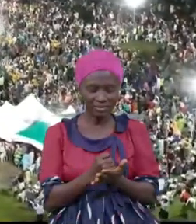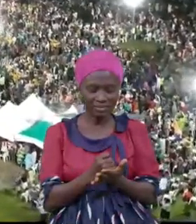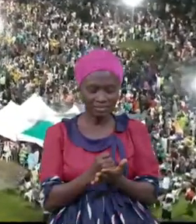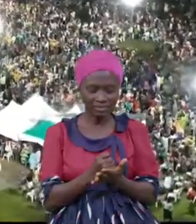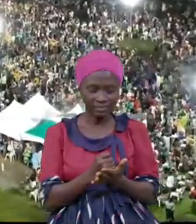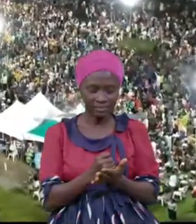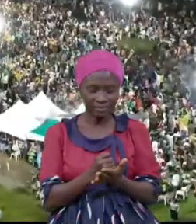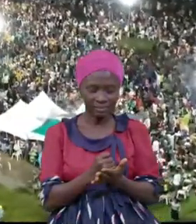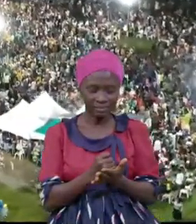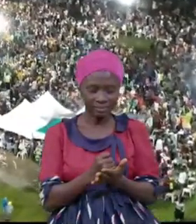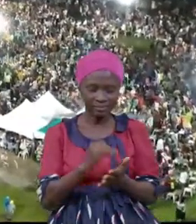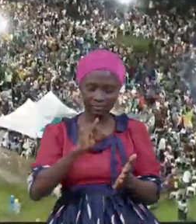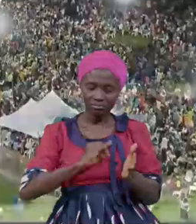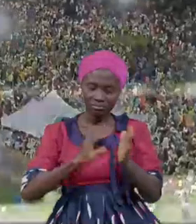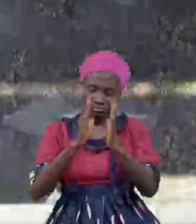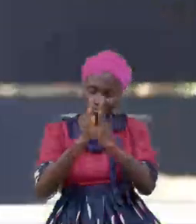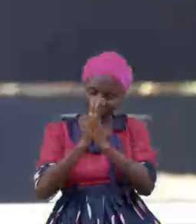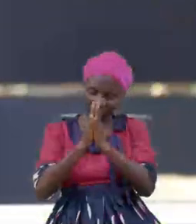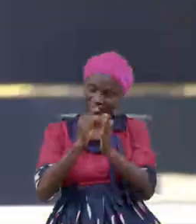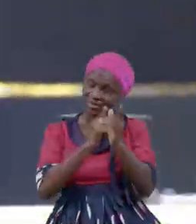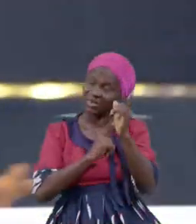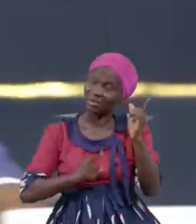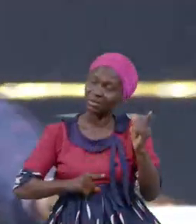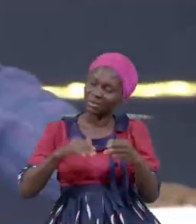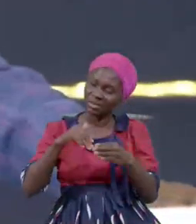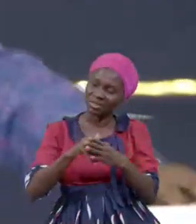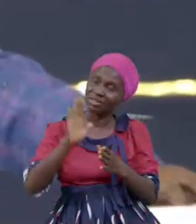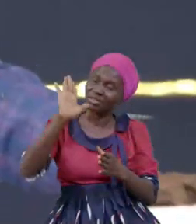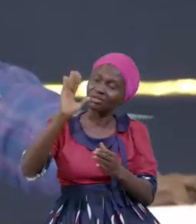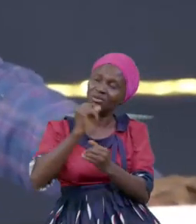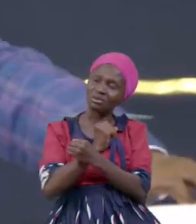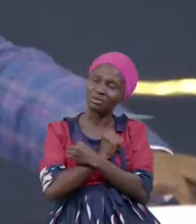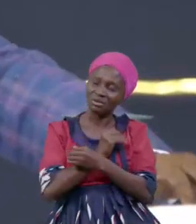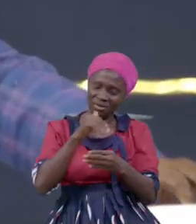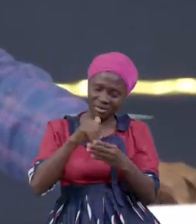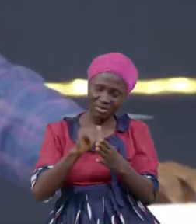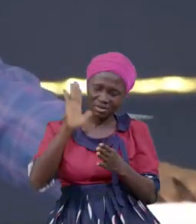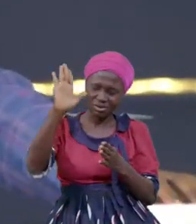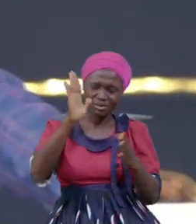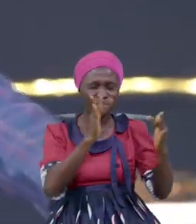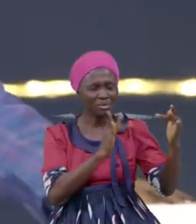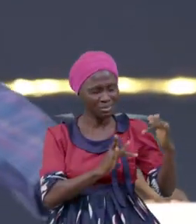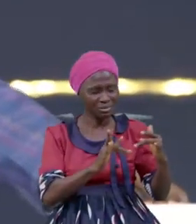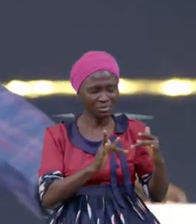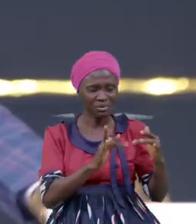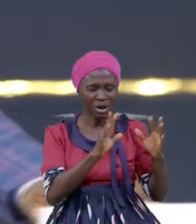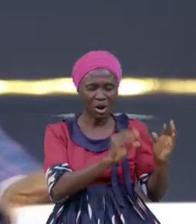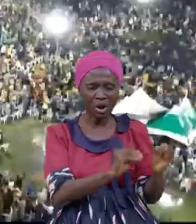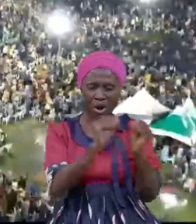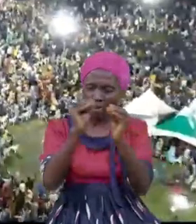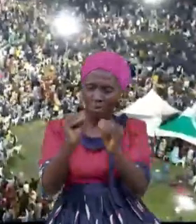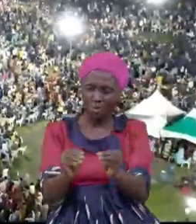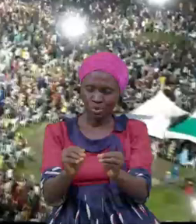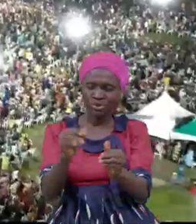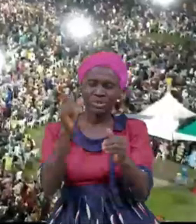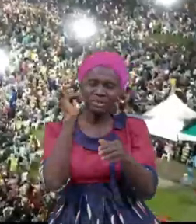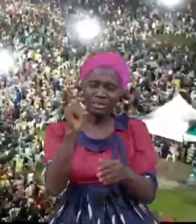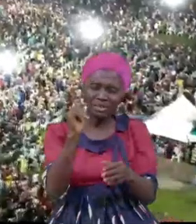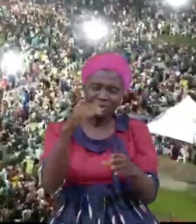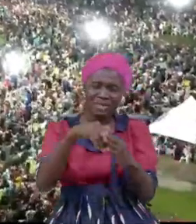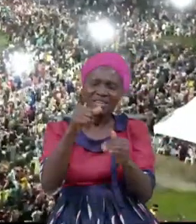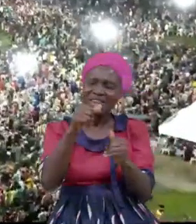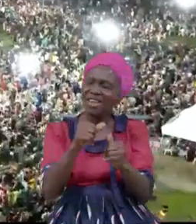I pray, Lord, in your love, in your compassion, put testimony in every mouth.